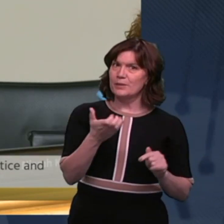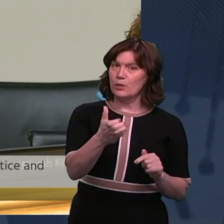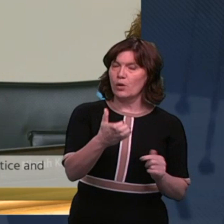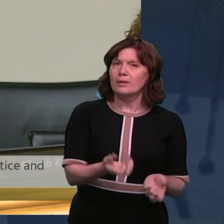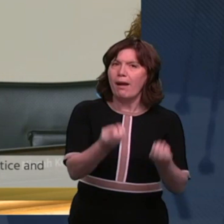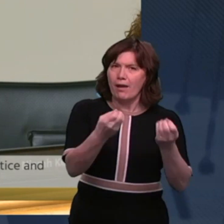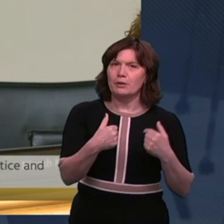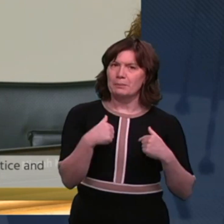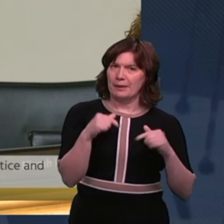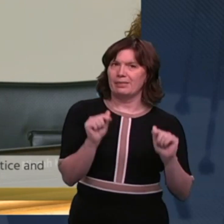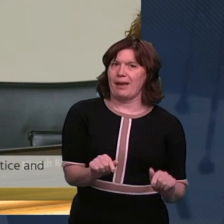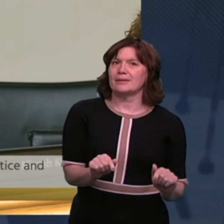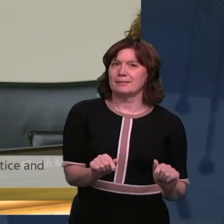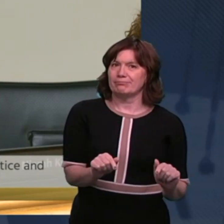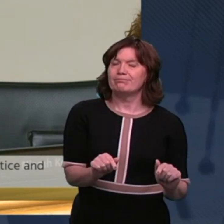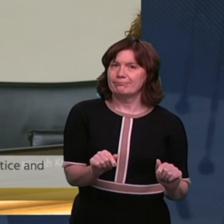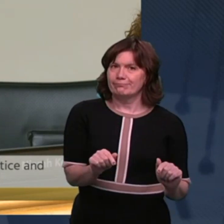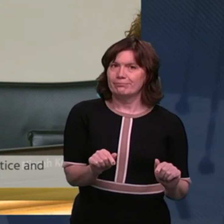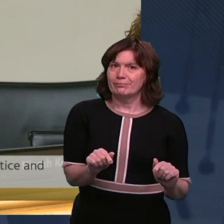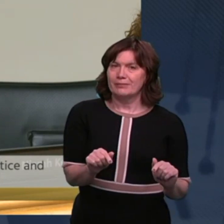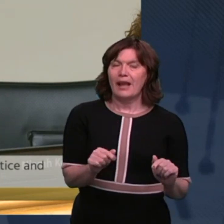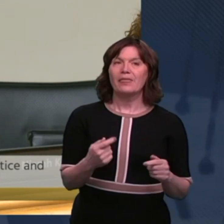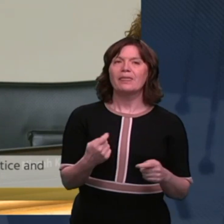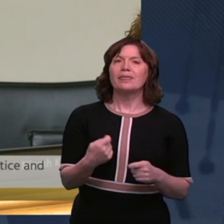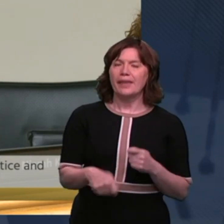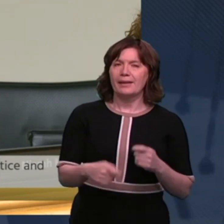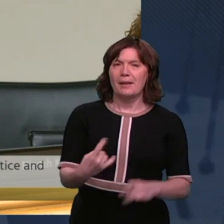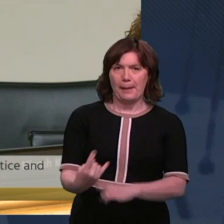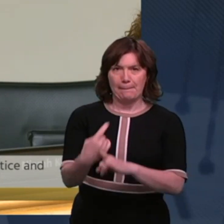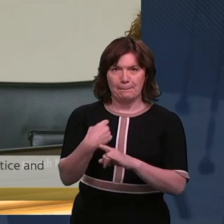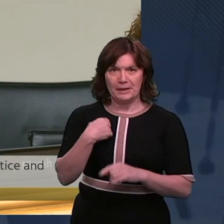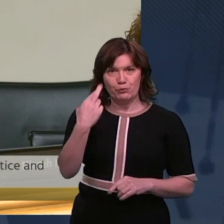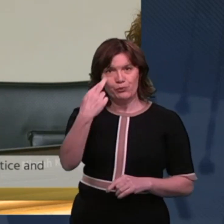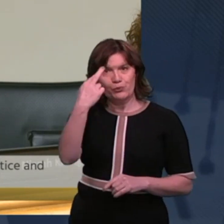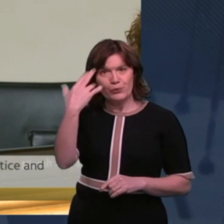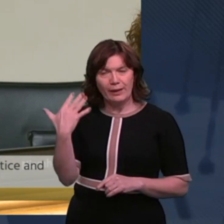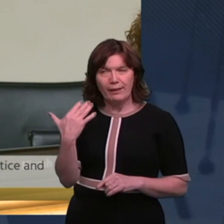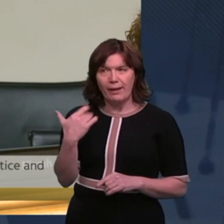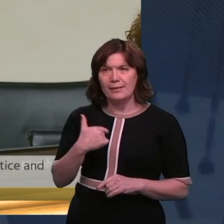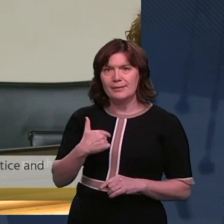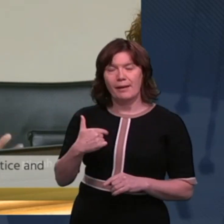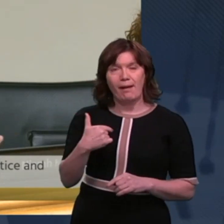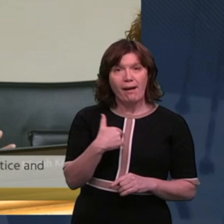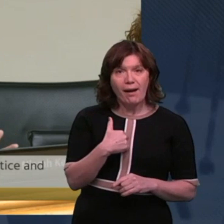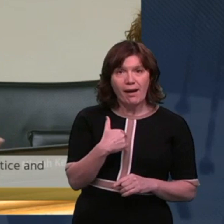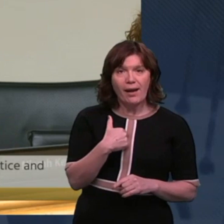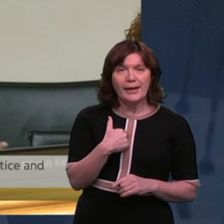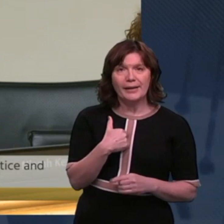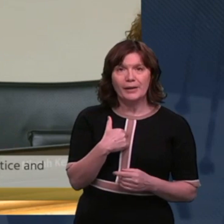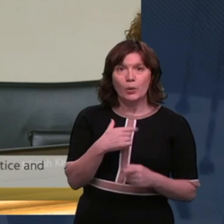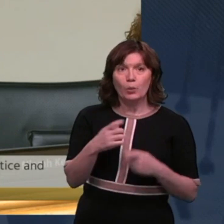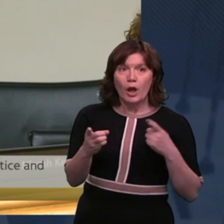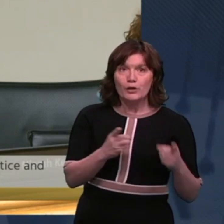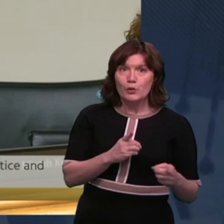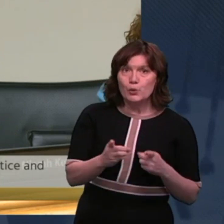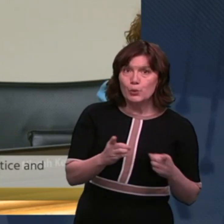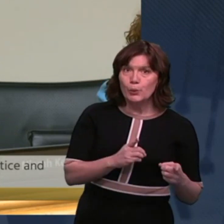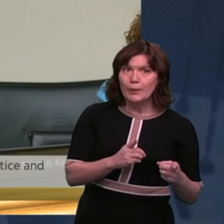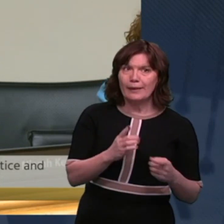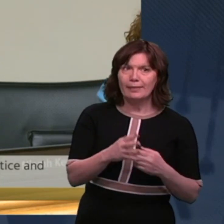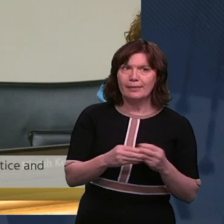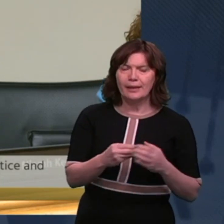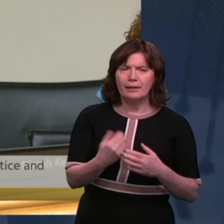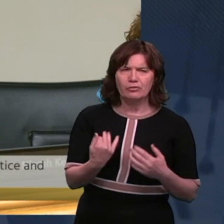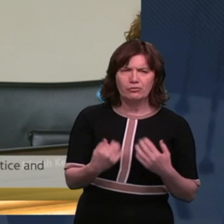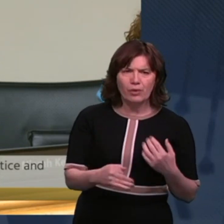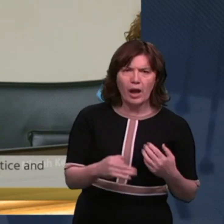it helped me realise all the things that I was actually doing an injustice to my daughter,